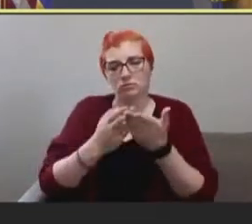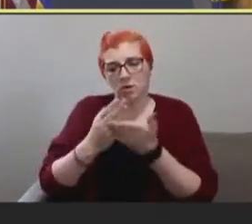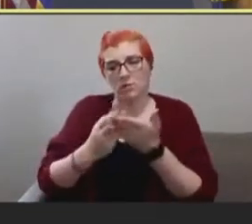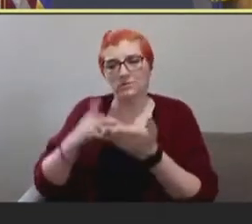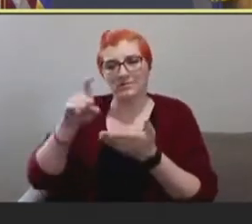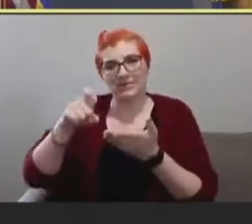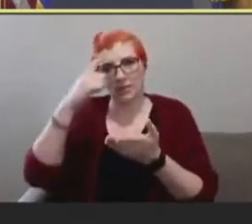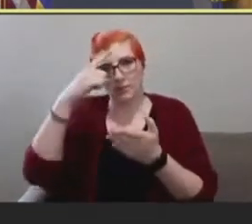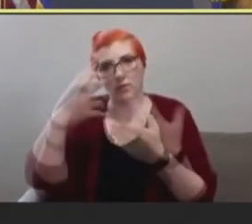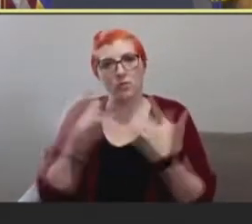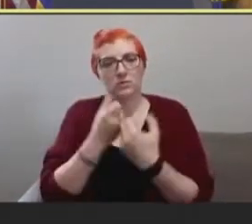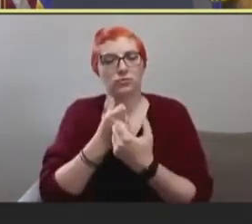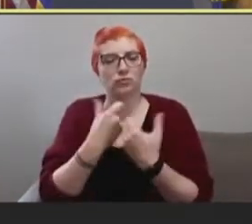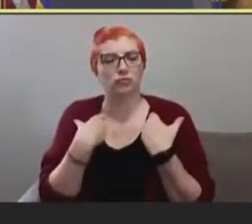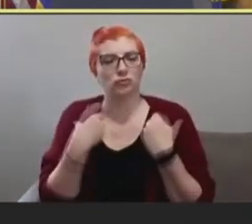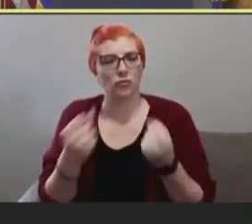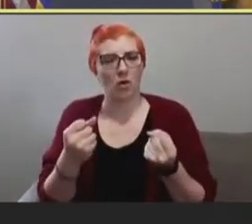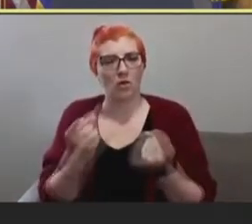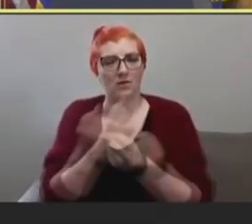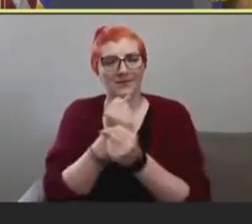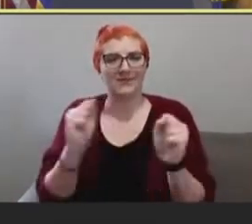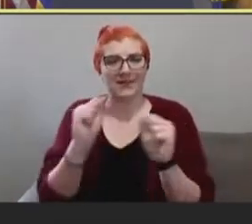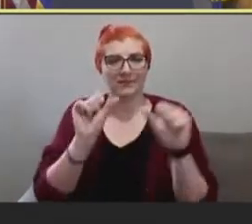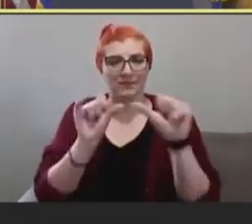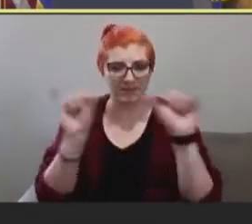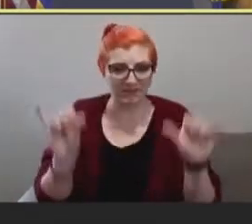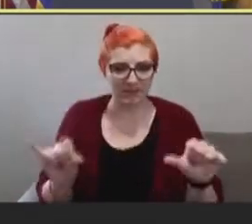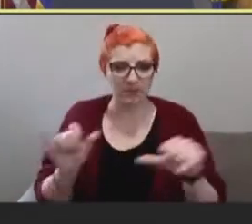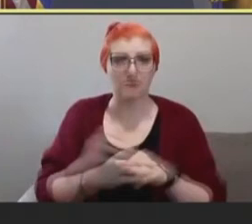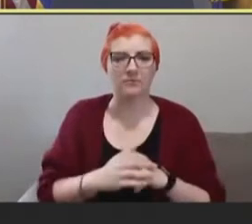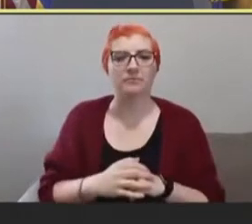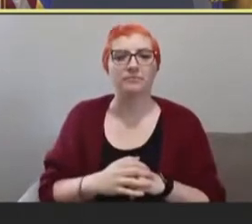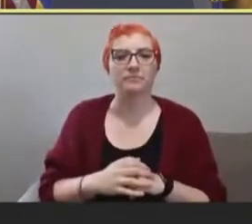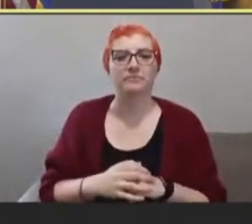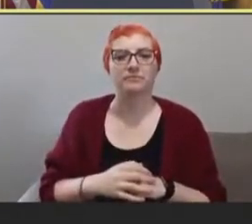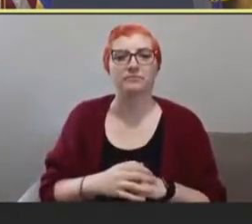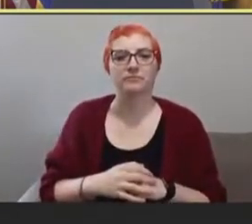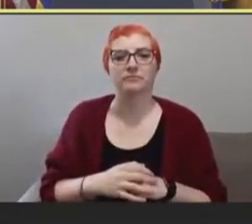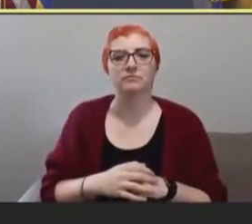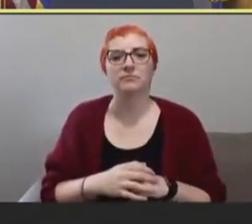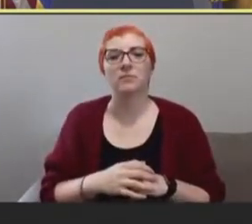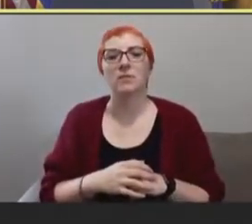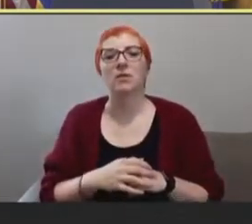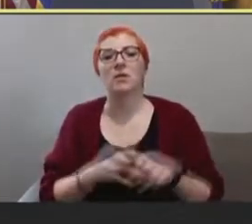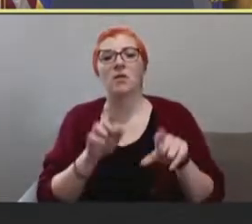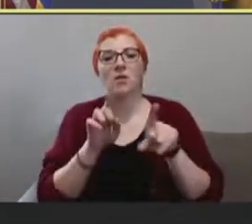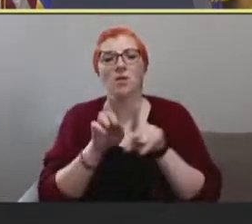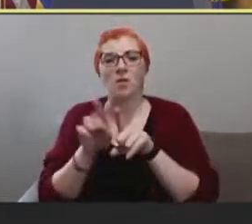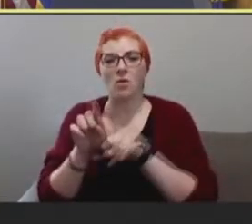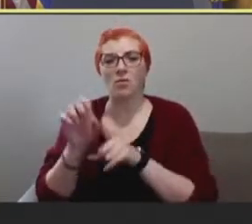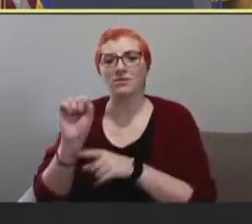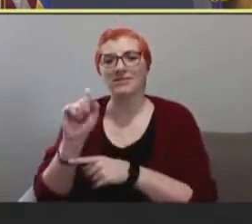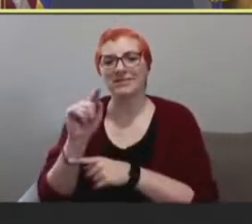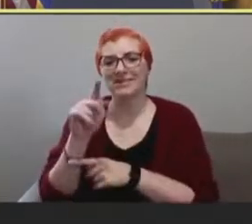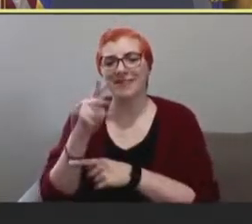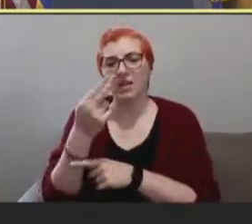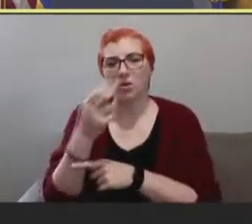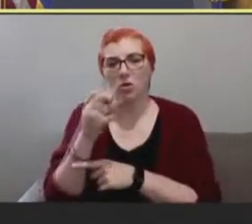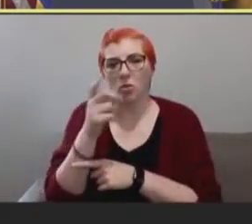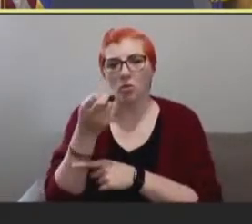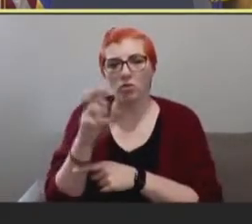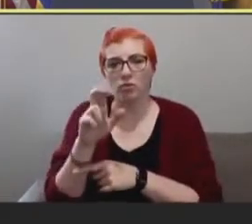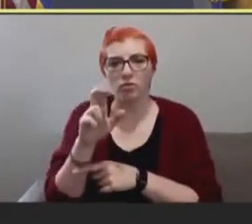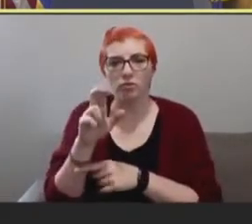Provide direction to improve coordination and stakeholder input into the timely detection and assessment of vaccine